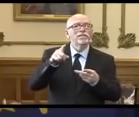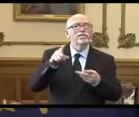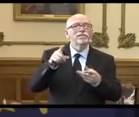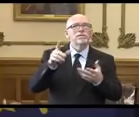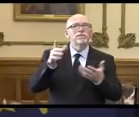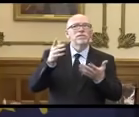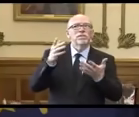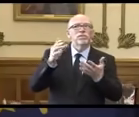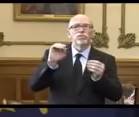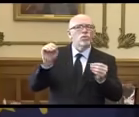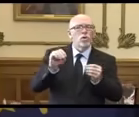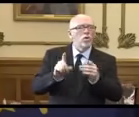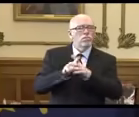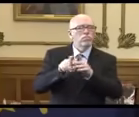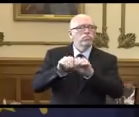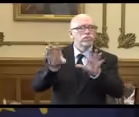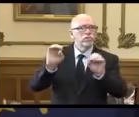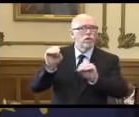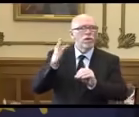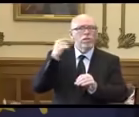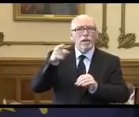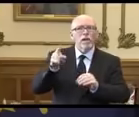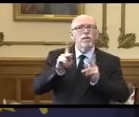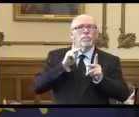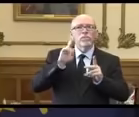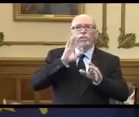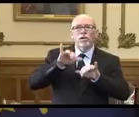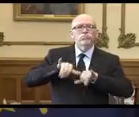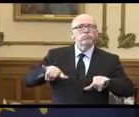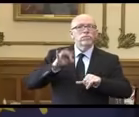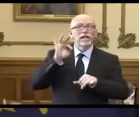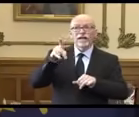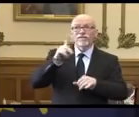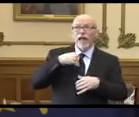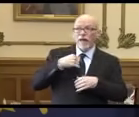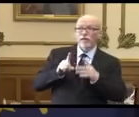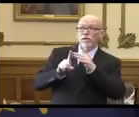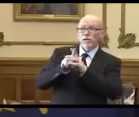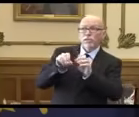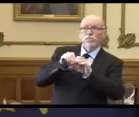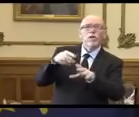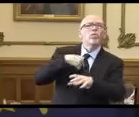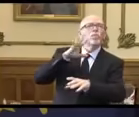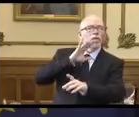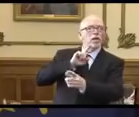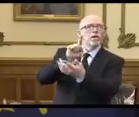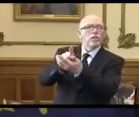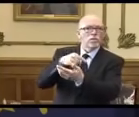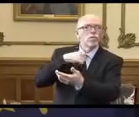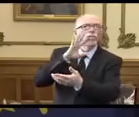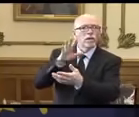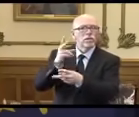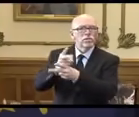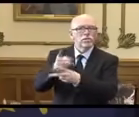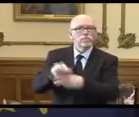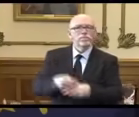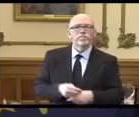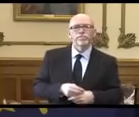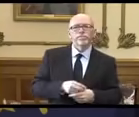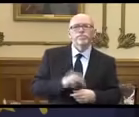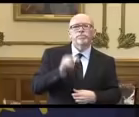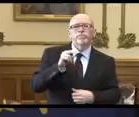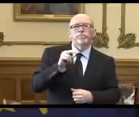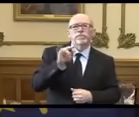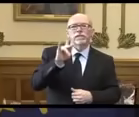up or spun out of control. Where they do, we will surge ourselves. And that's where those strike teams come in. Nikki Kelly, the Fort